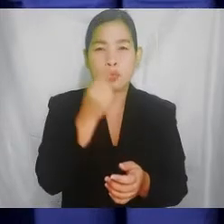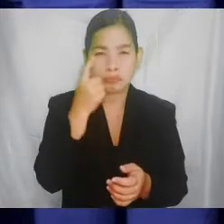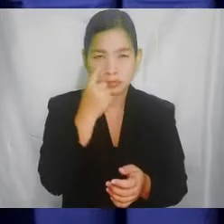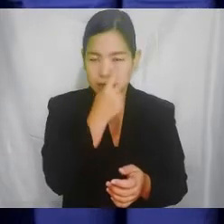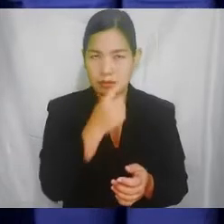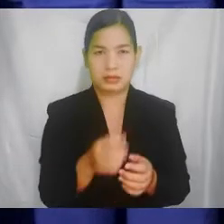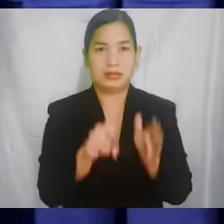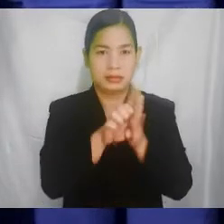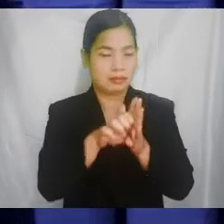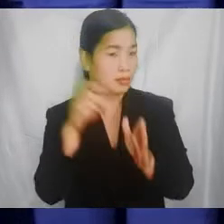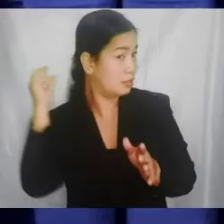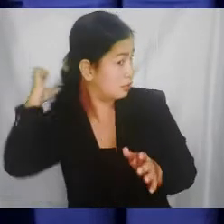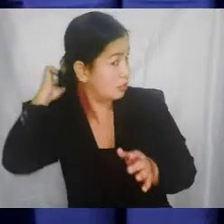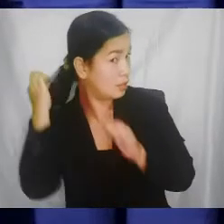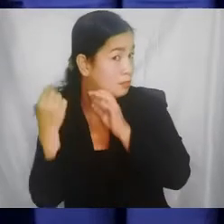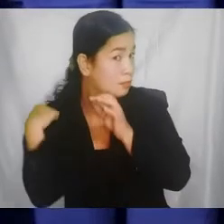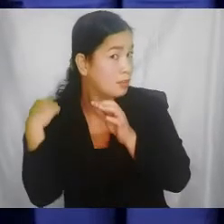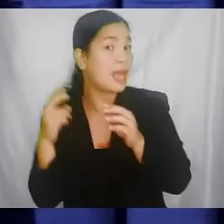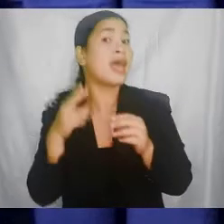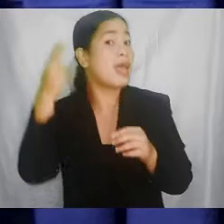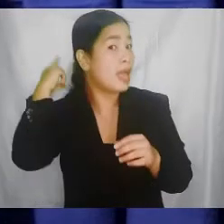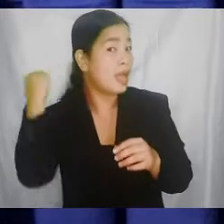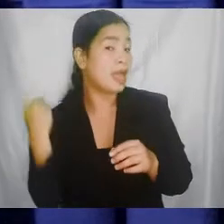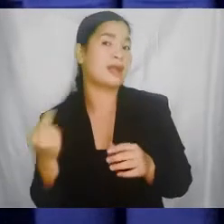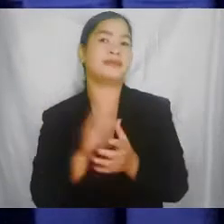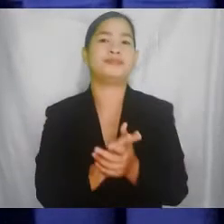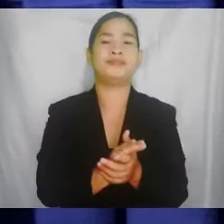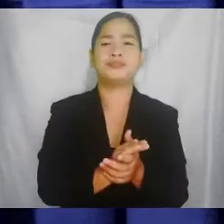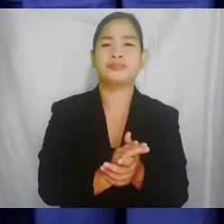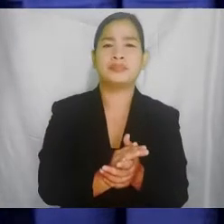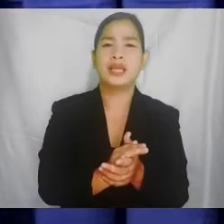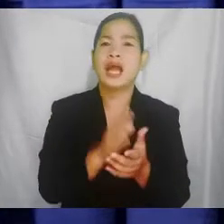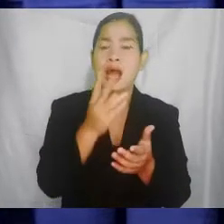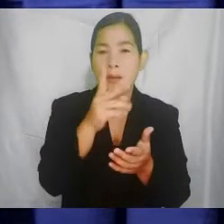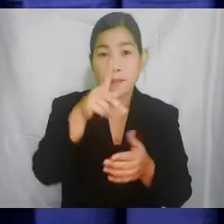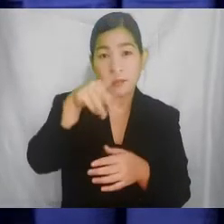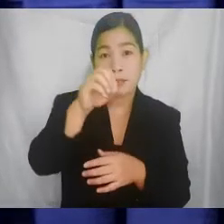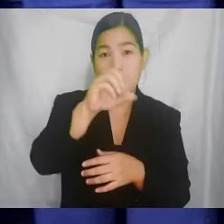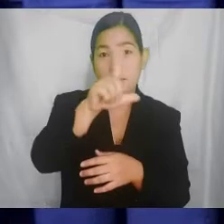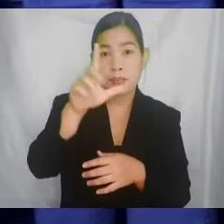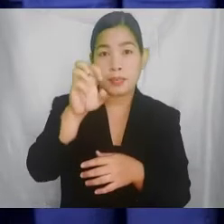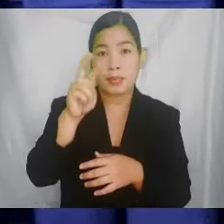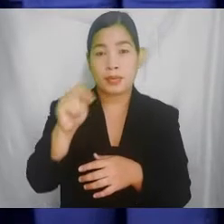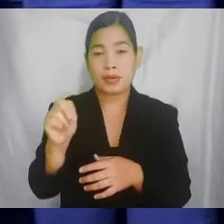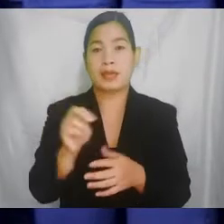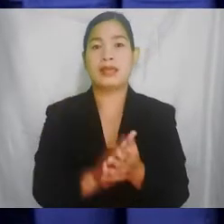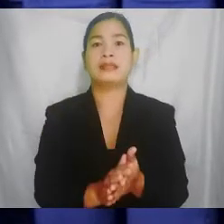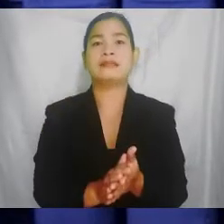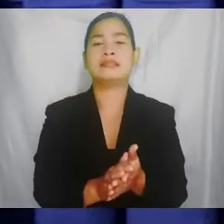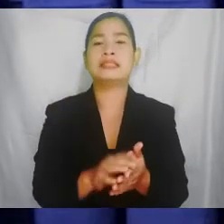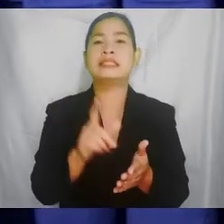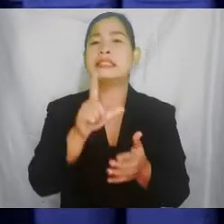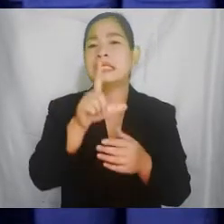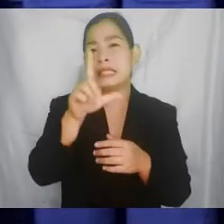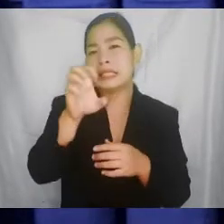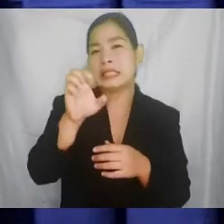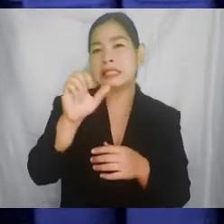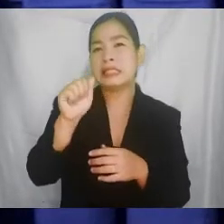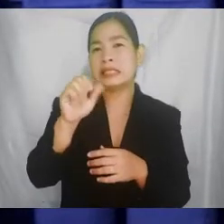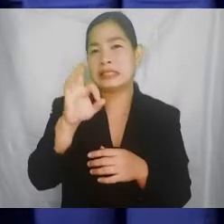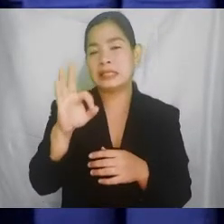hair, a pollen grain, stomata in a leaf, the surface of the teeth, and